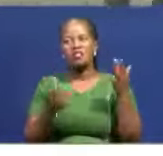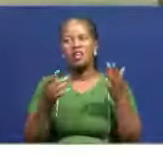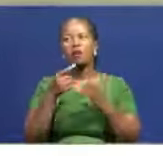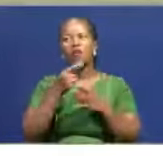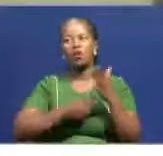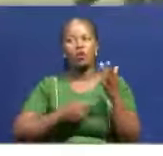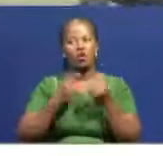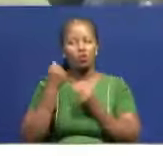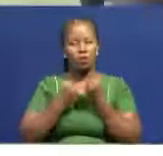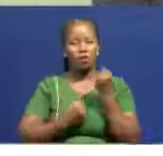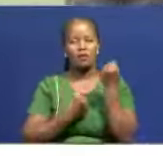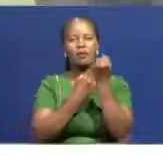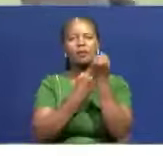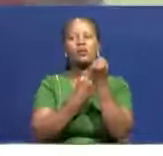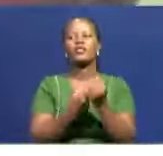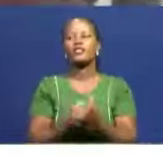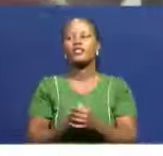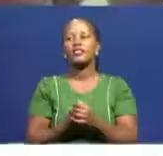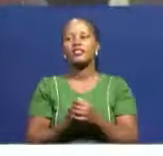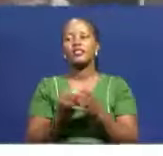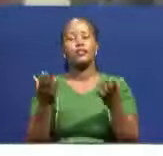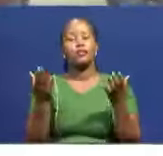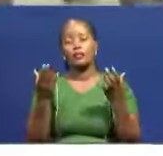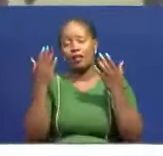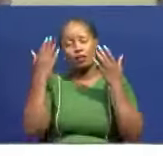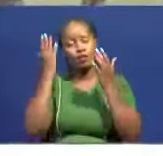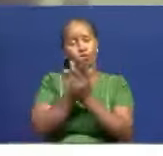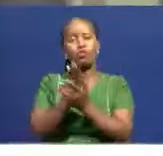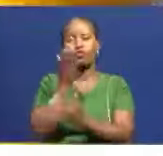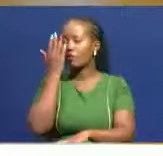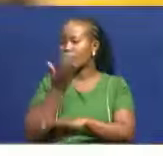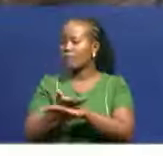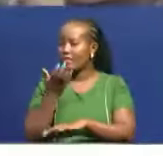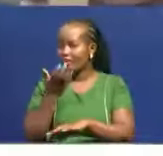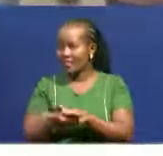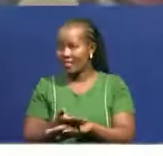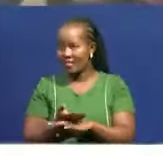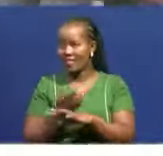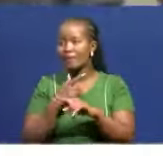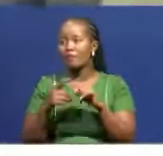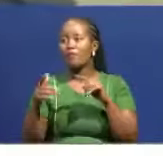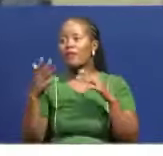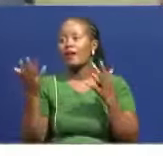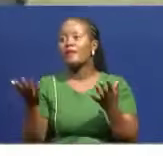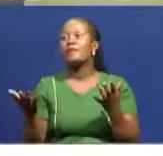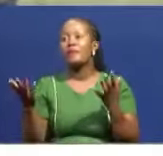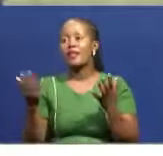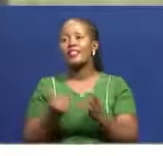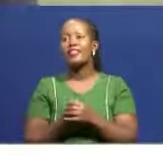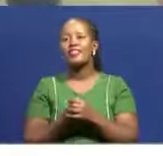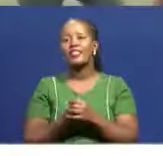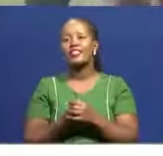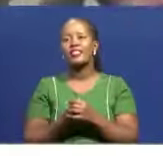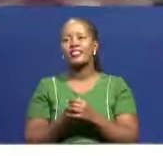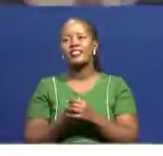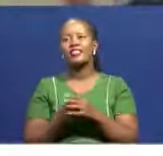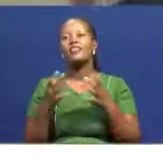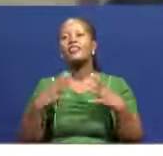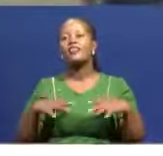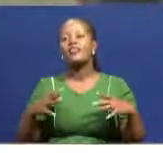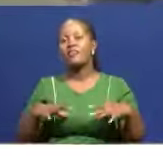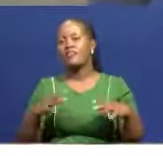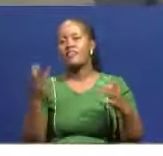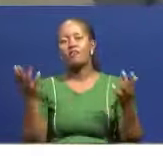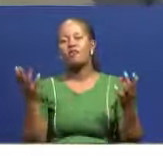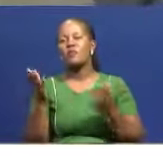that. So that's a good thing. So I don't know, Wahome, it's going to be tough, but as you said earlier when we were talking off camera, you know, people almost seem to